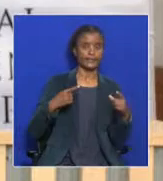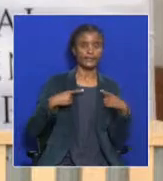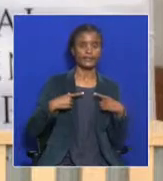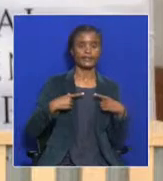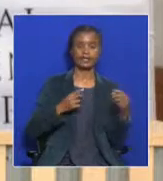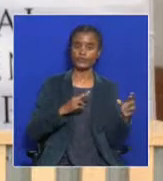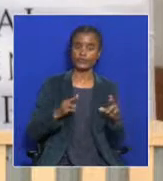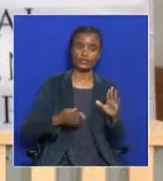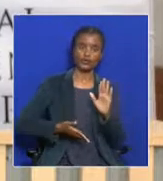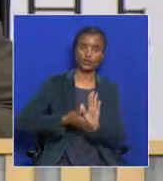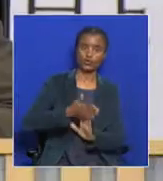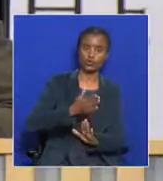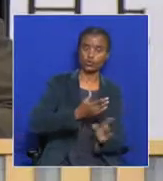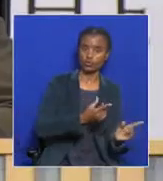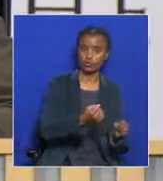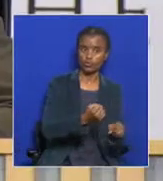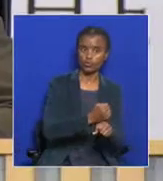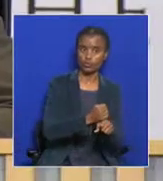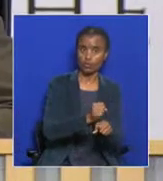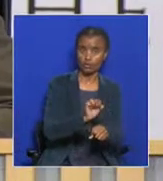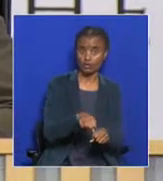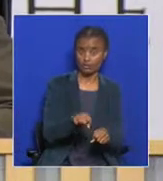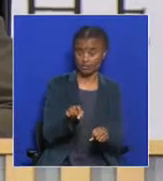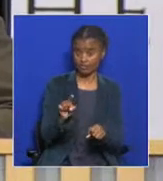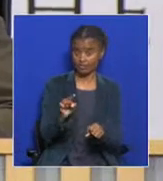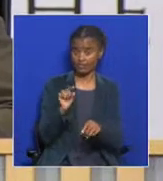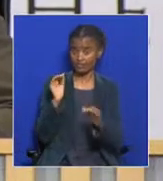fair expectation on my part?